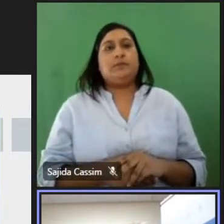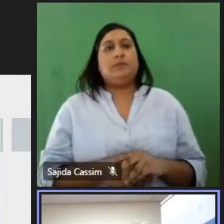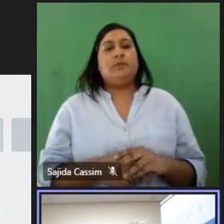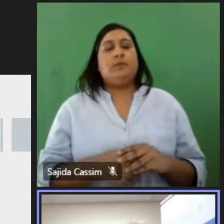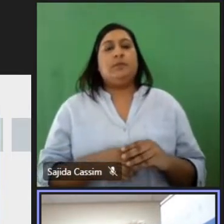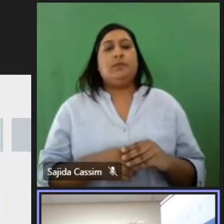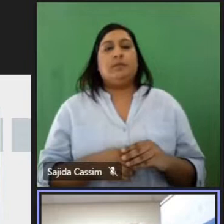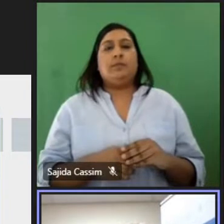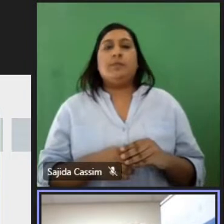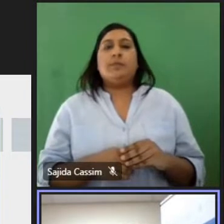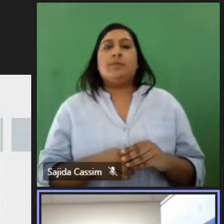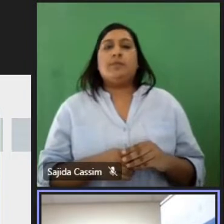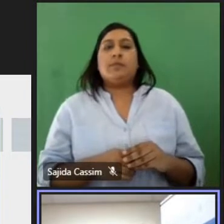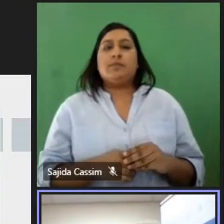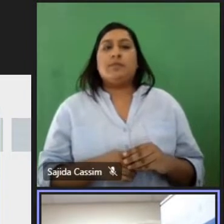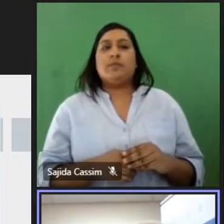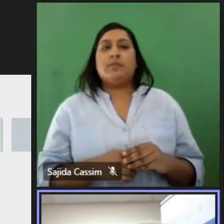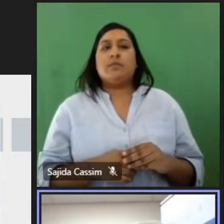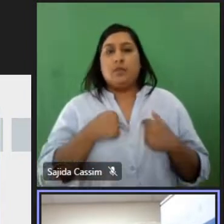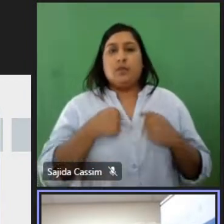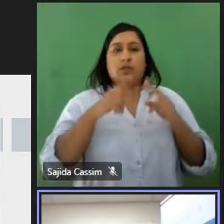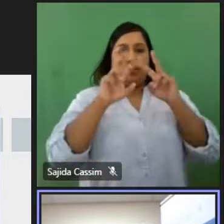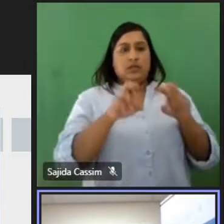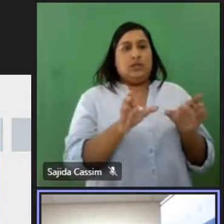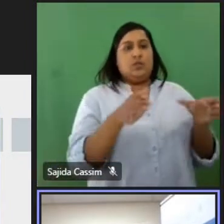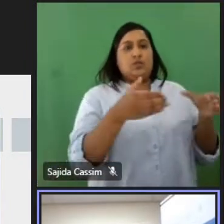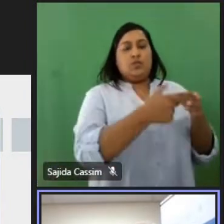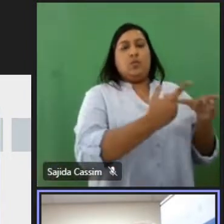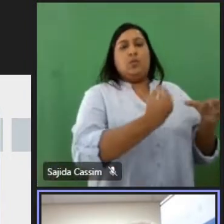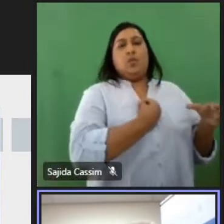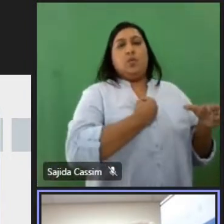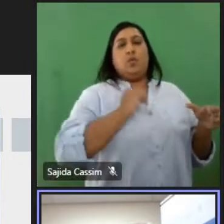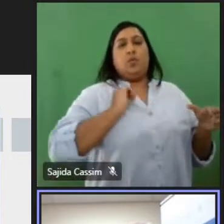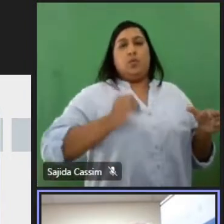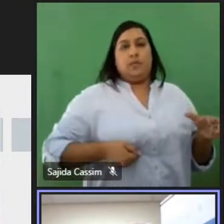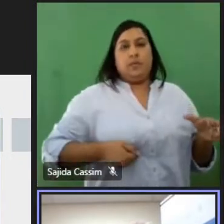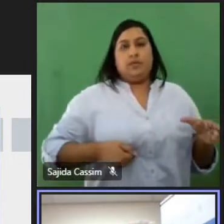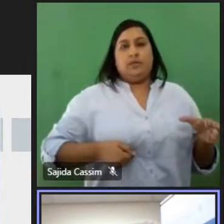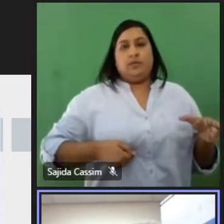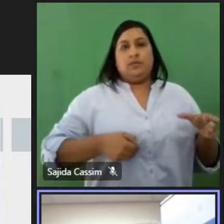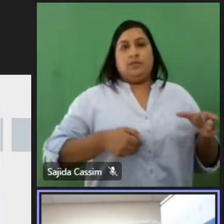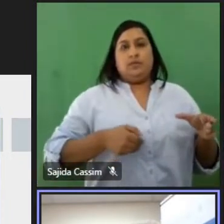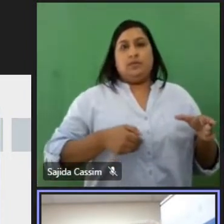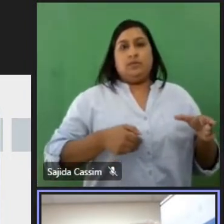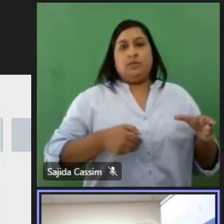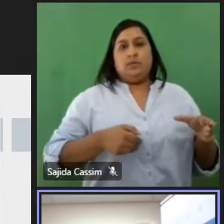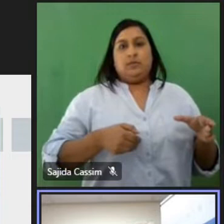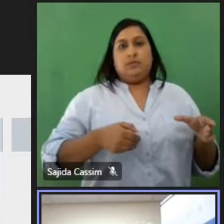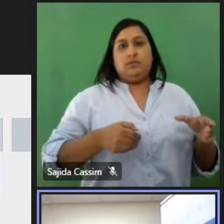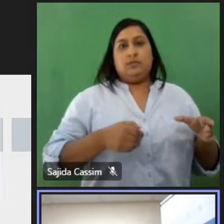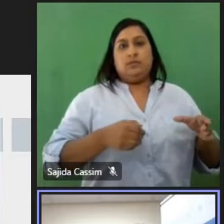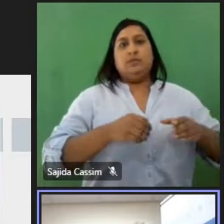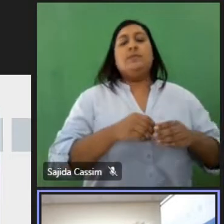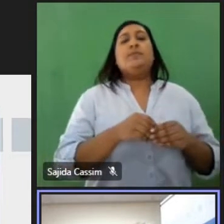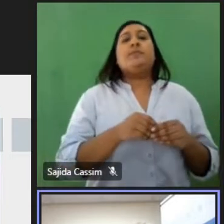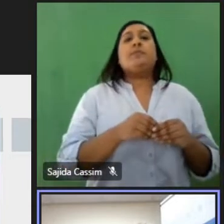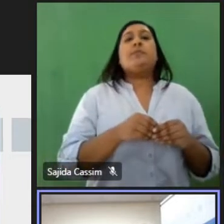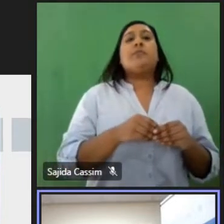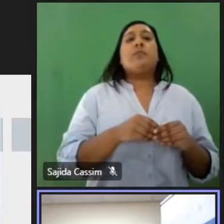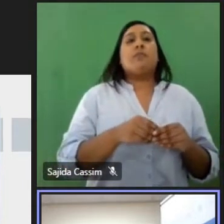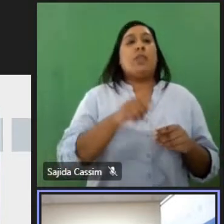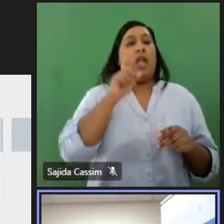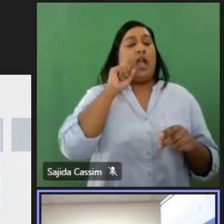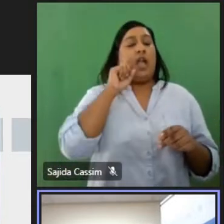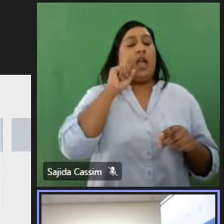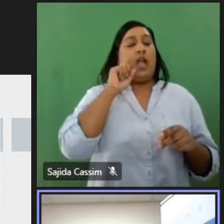a smaller group of young women with and without disabilities between the age of 18 and 26 who had completed grade